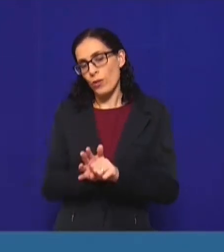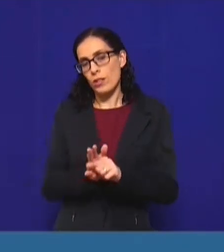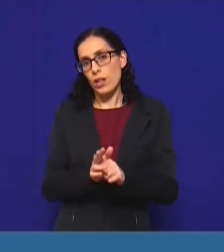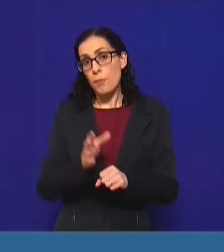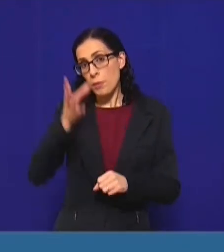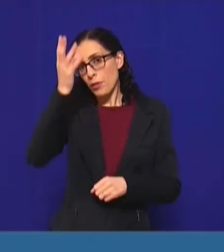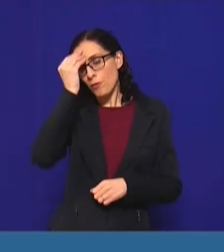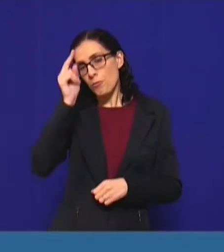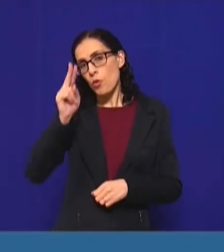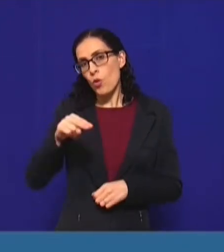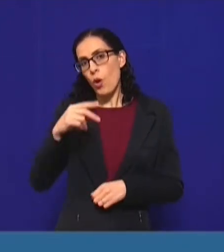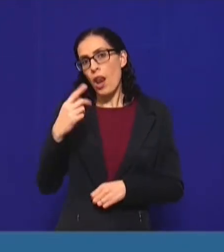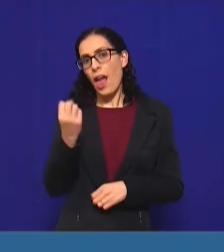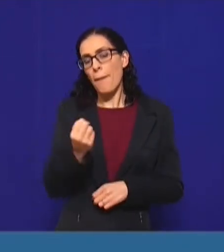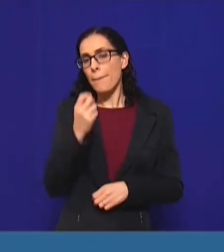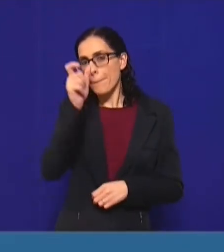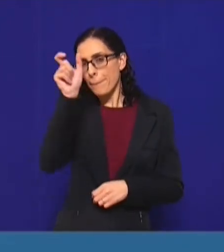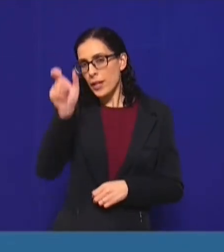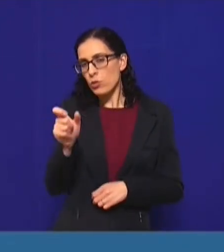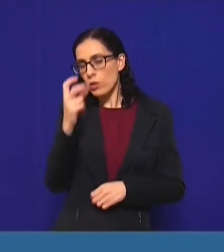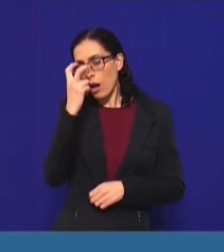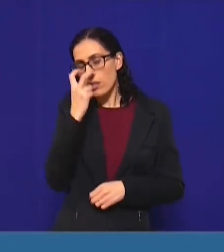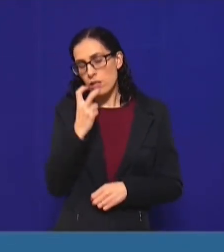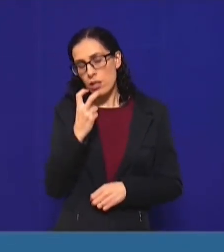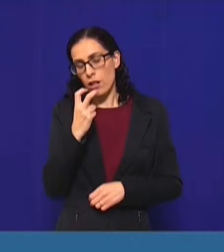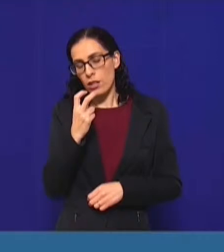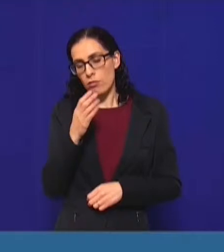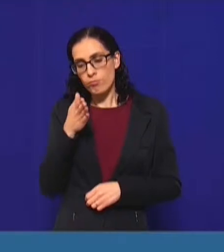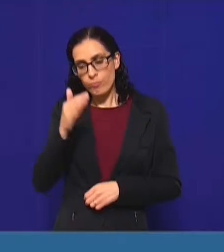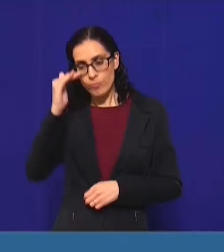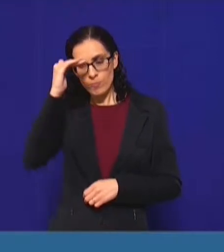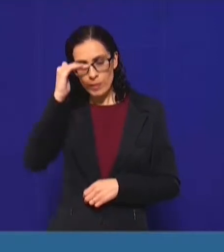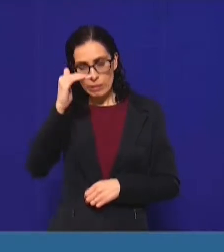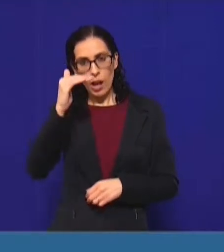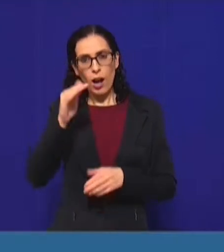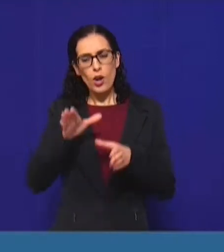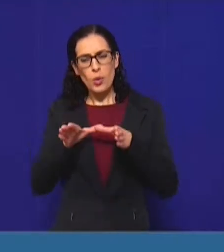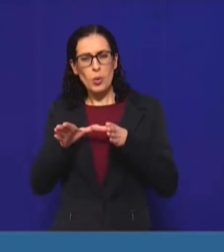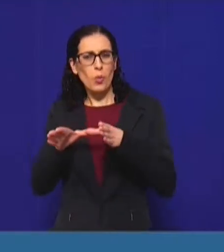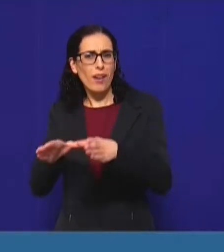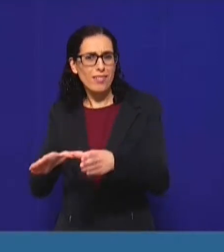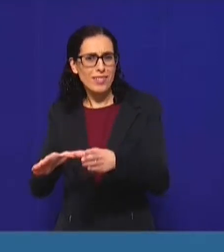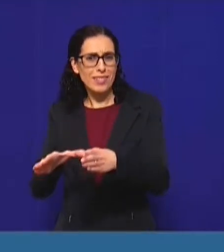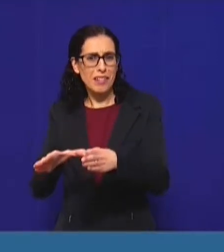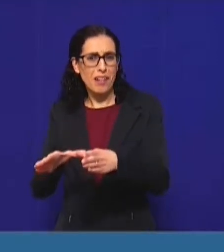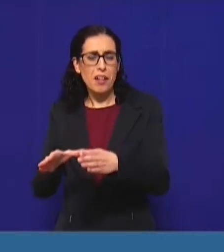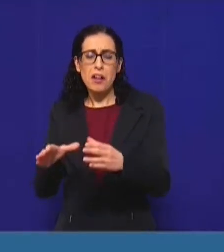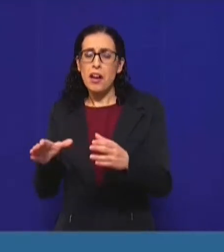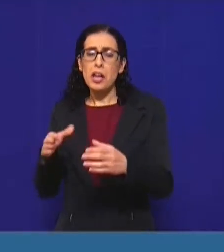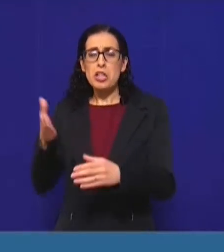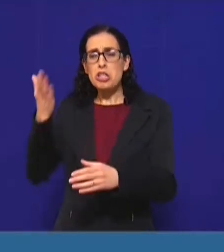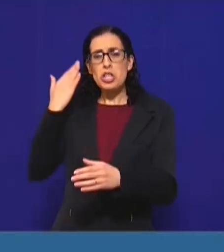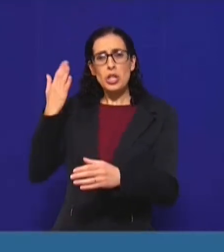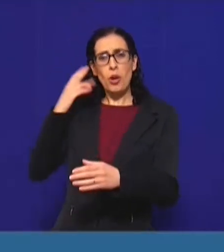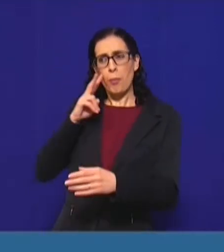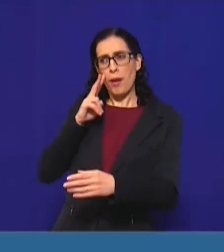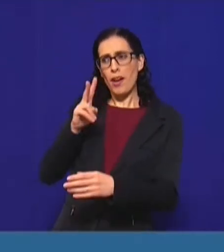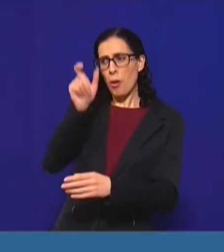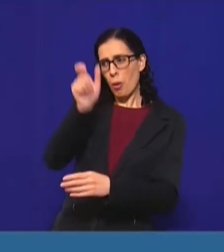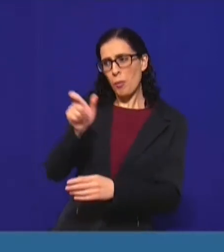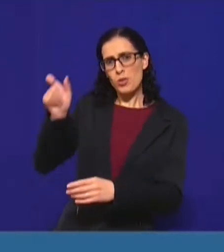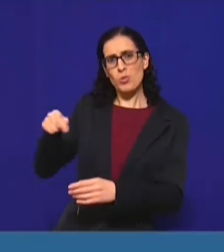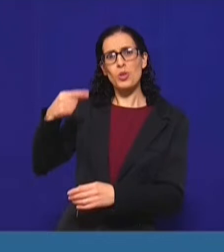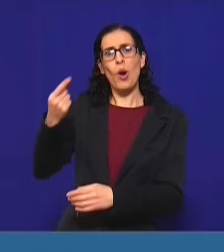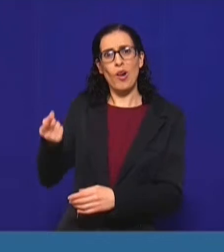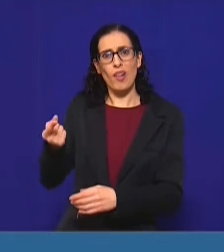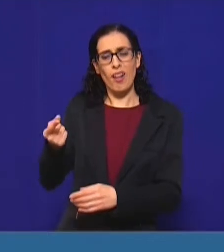li qegħdin f'dawn id-djar li huma f'kwarantina, ilhom ħafna ma jaraw fiżikament lil persuni, ilhom ma